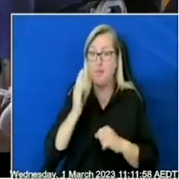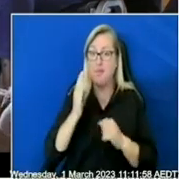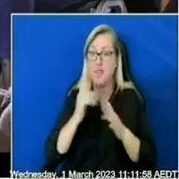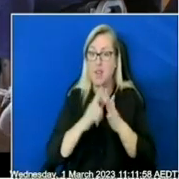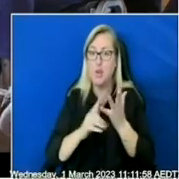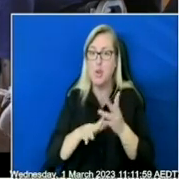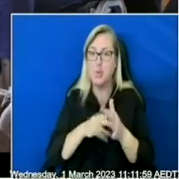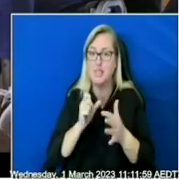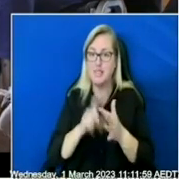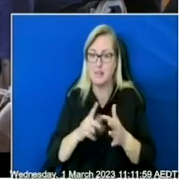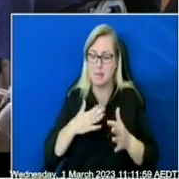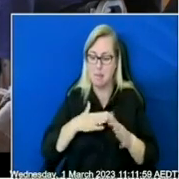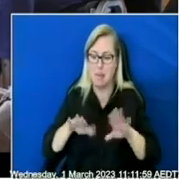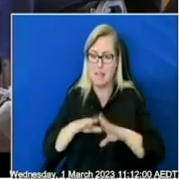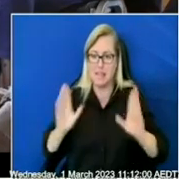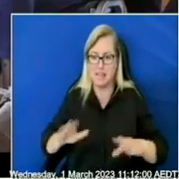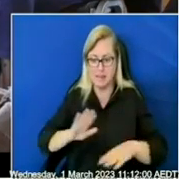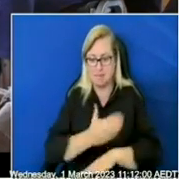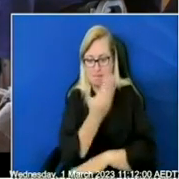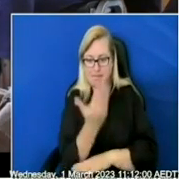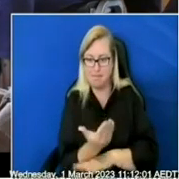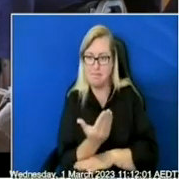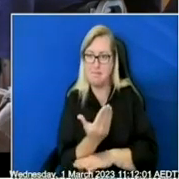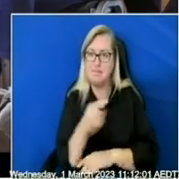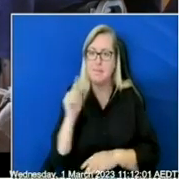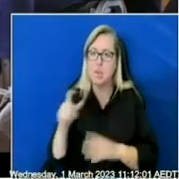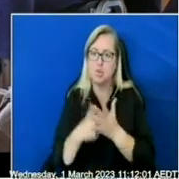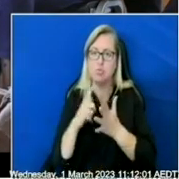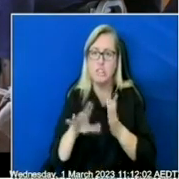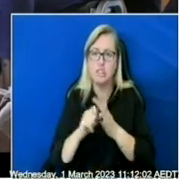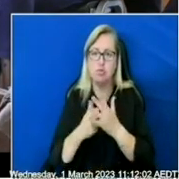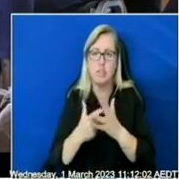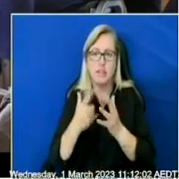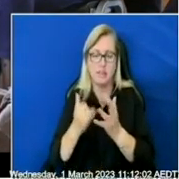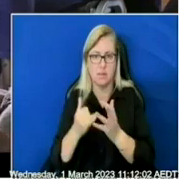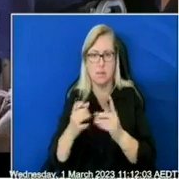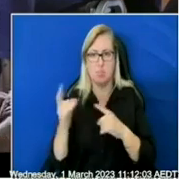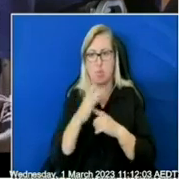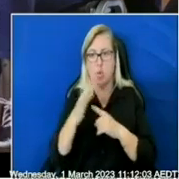Redress is his priority this year. So Mum passed after I sent that letter